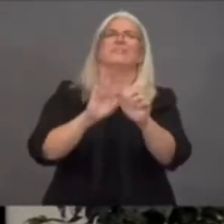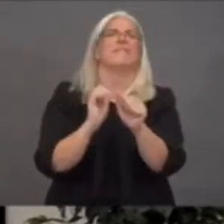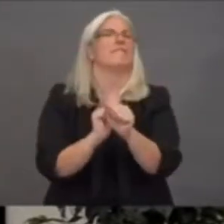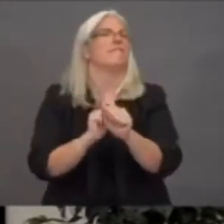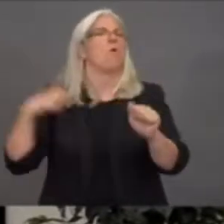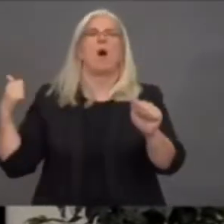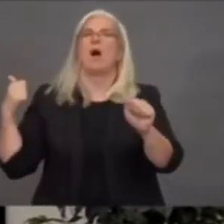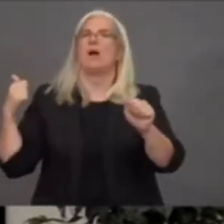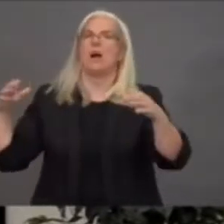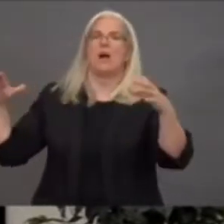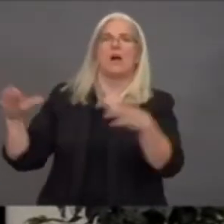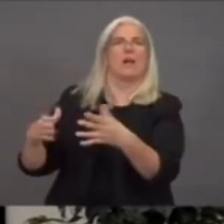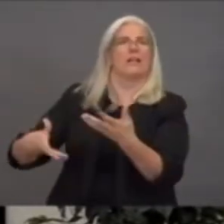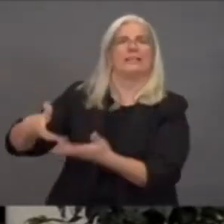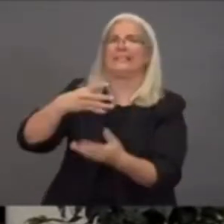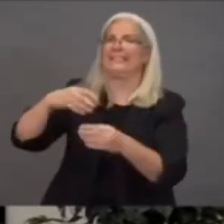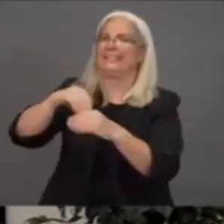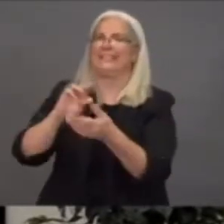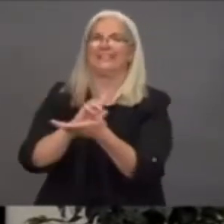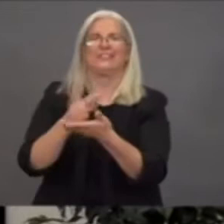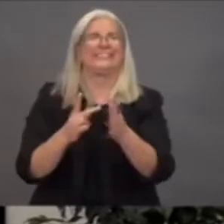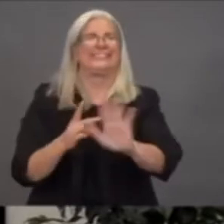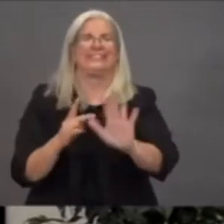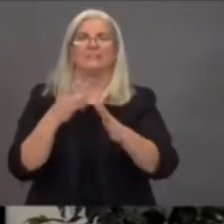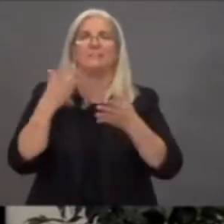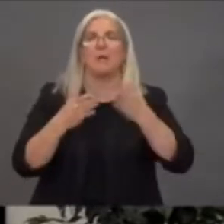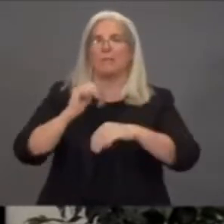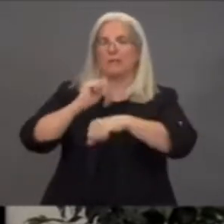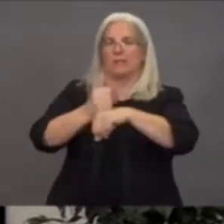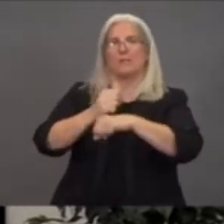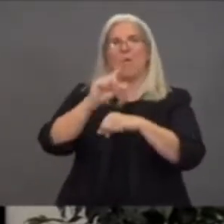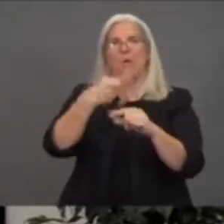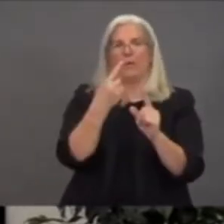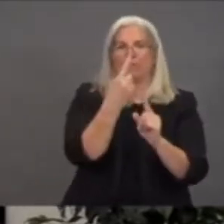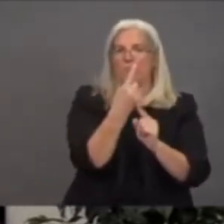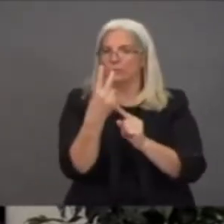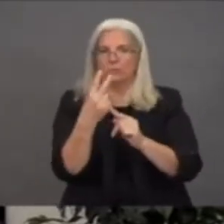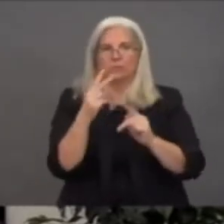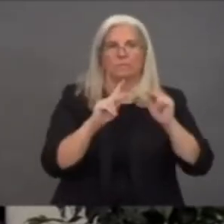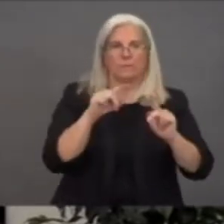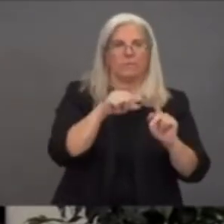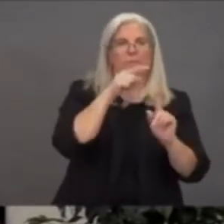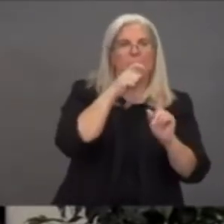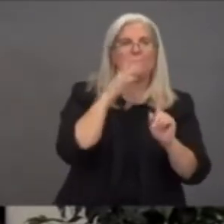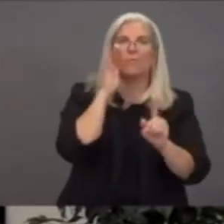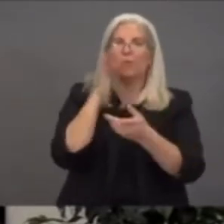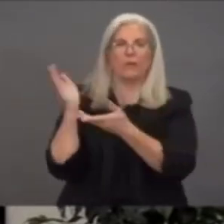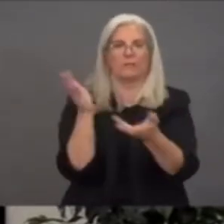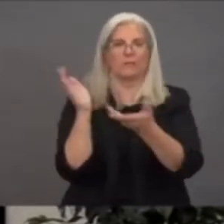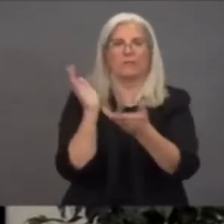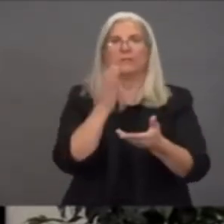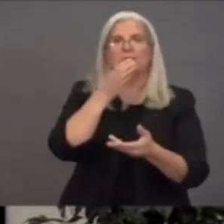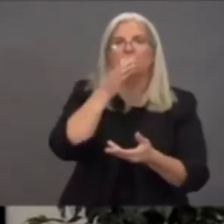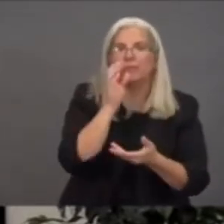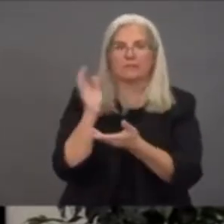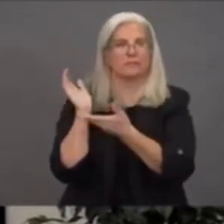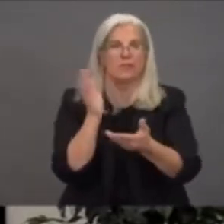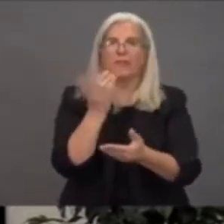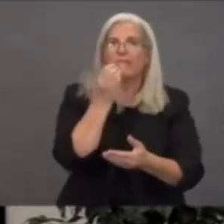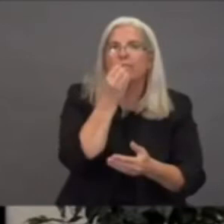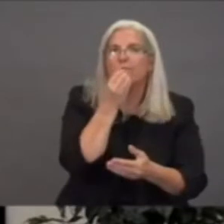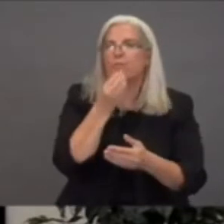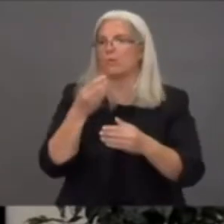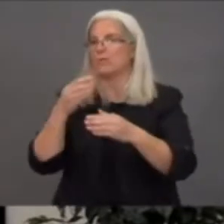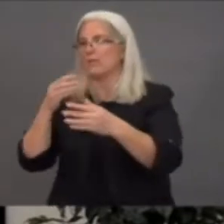the host is in the kitchen and then brings out the food or brings out the drinks, and limit the people who are coming in to use the restroom, let's say.